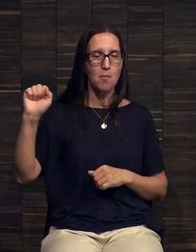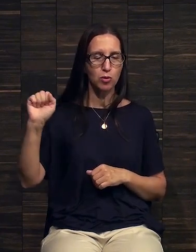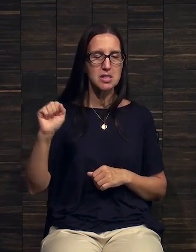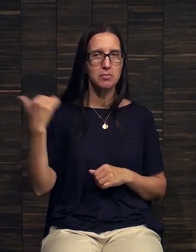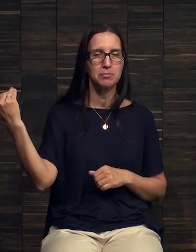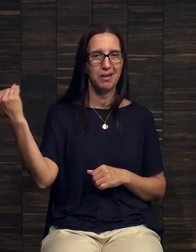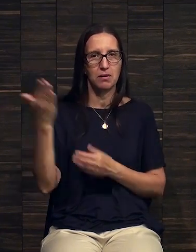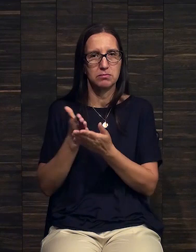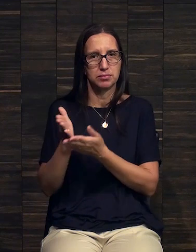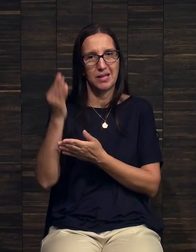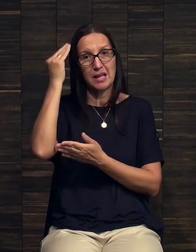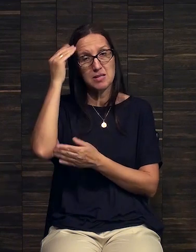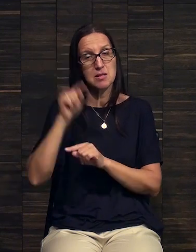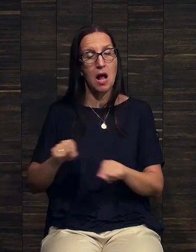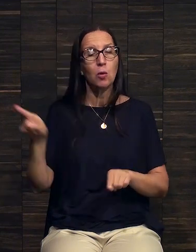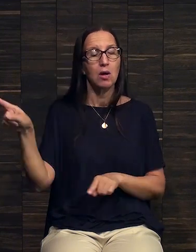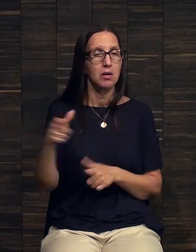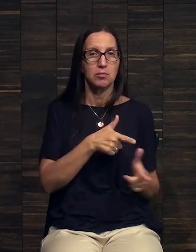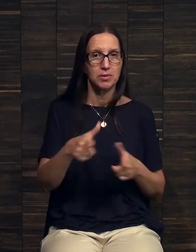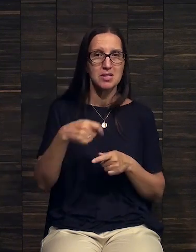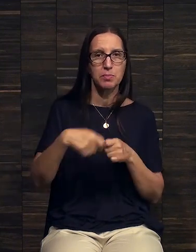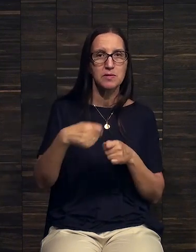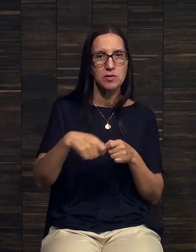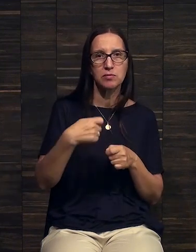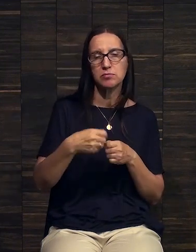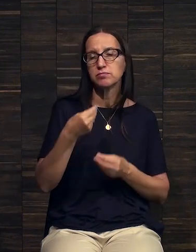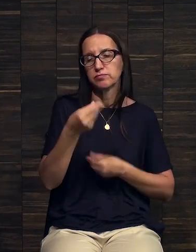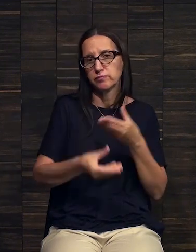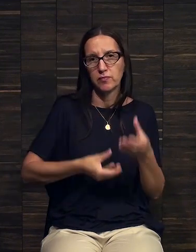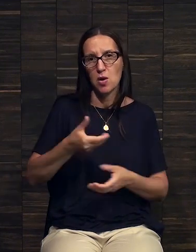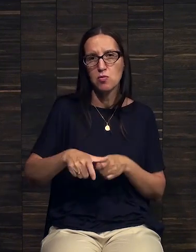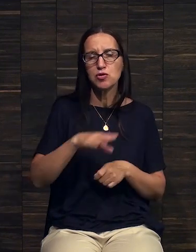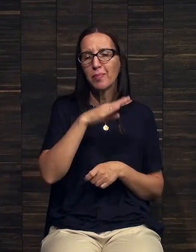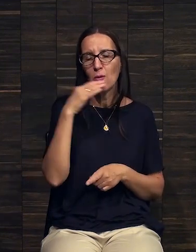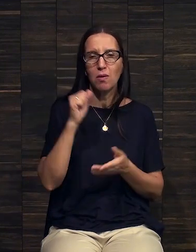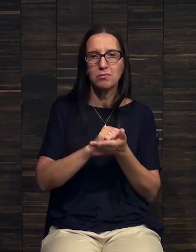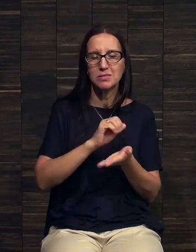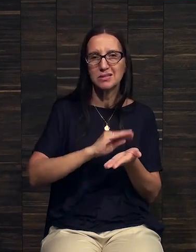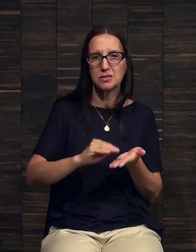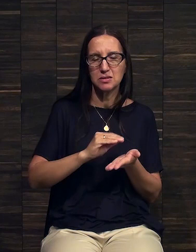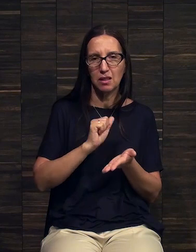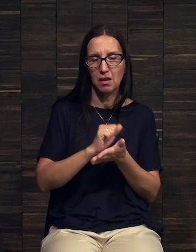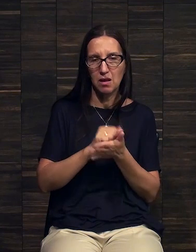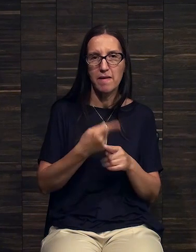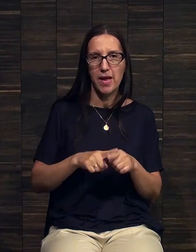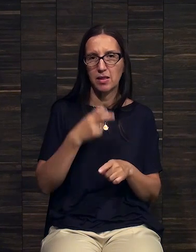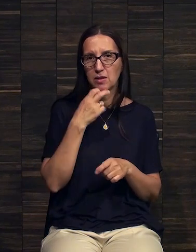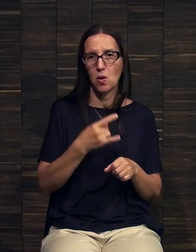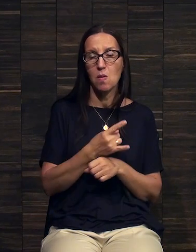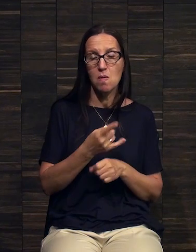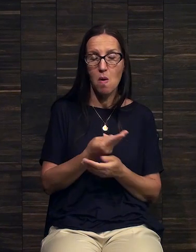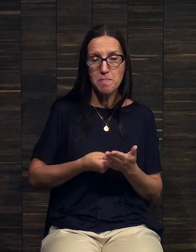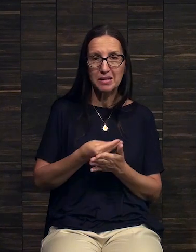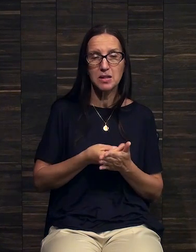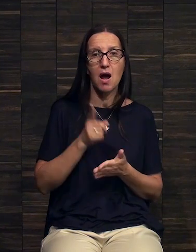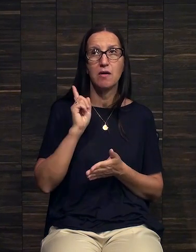communists and left ideology. That's why they sponsored and they provided lots of funding